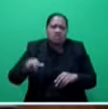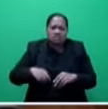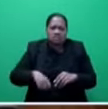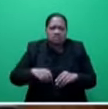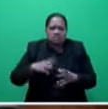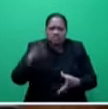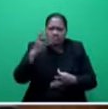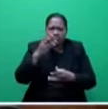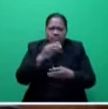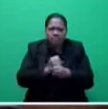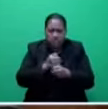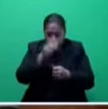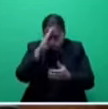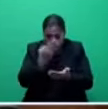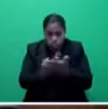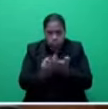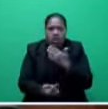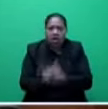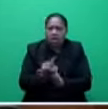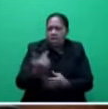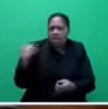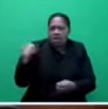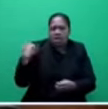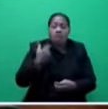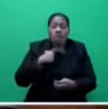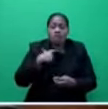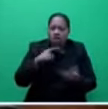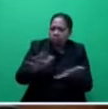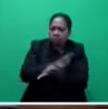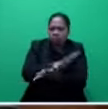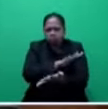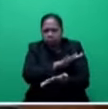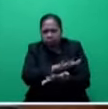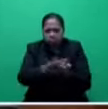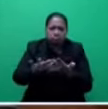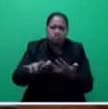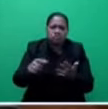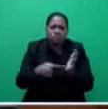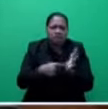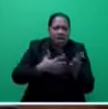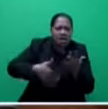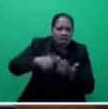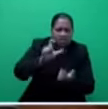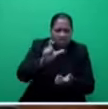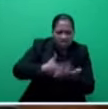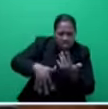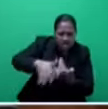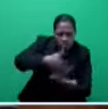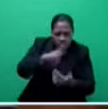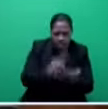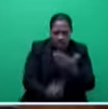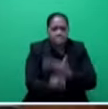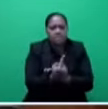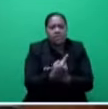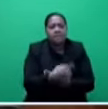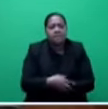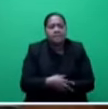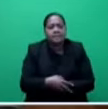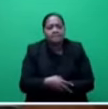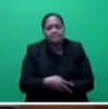at all levels are now affected because of the damages sustained by TC Herald. I will refrain from giving